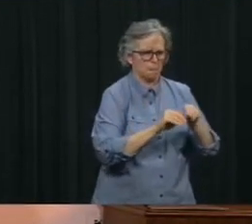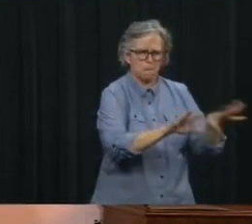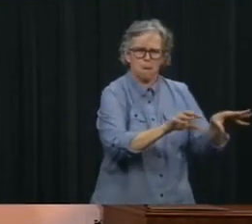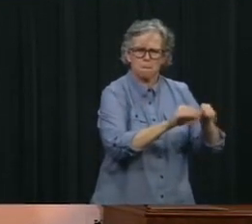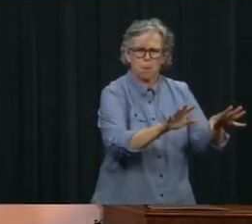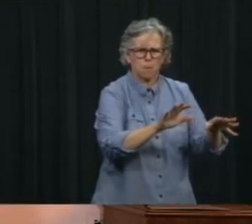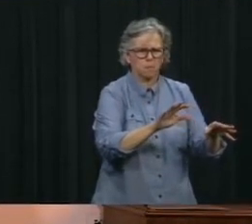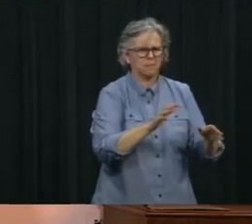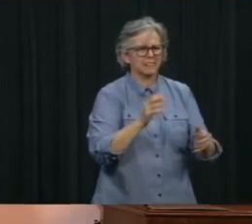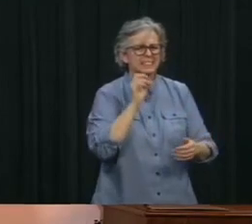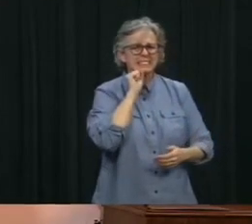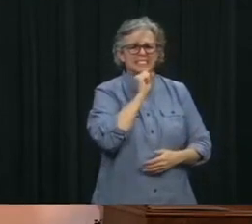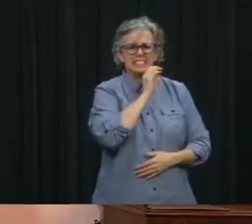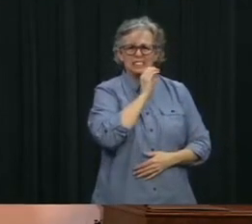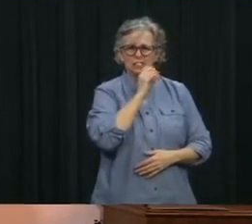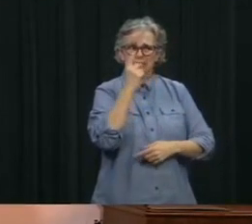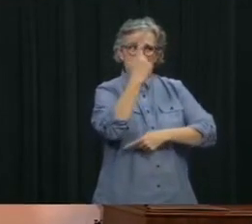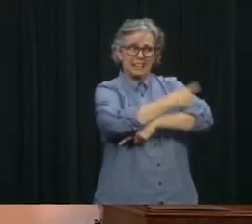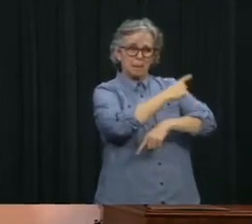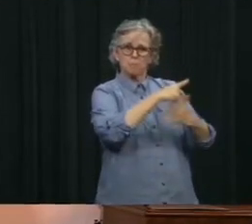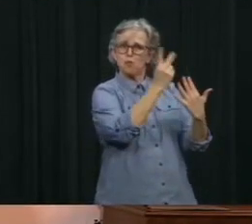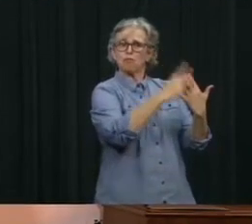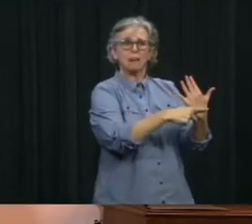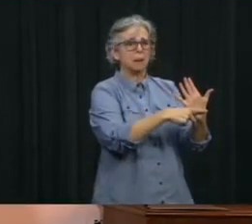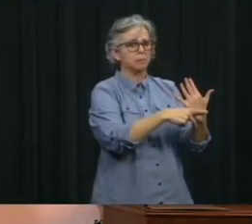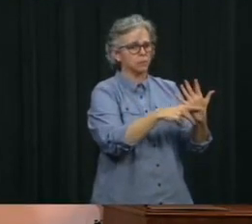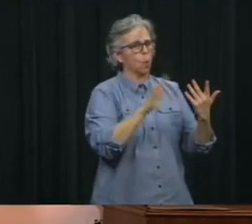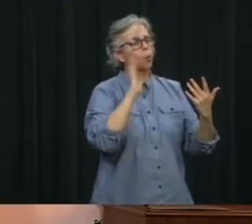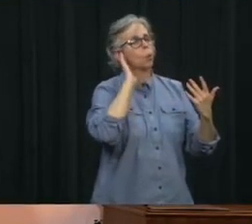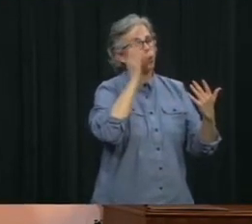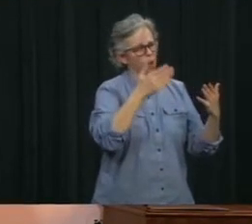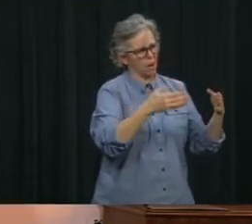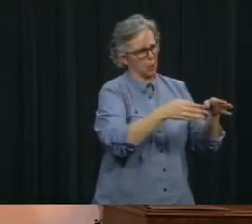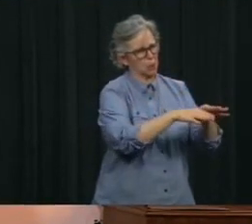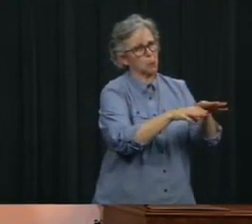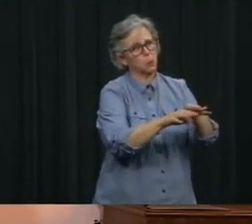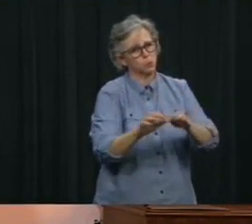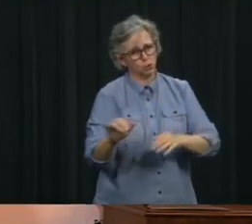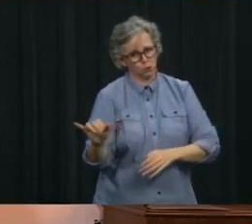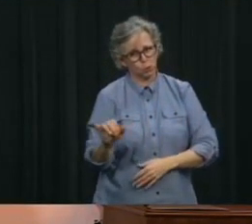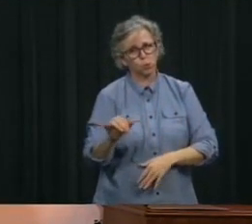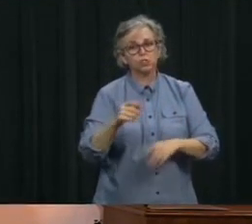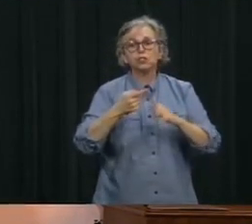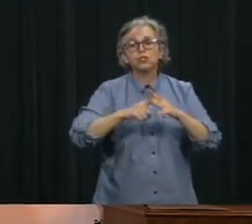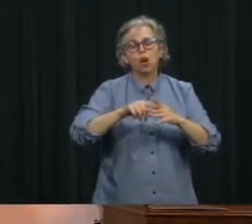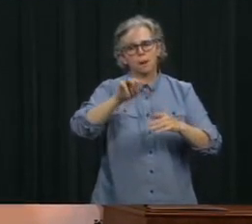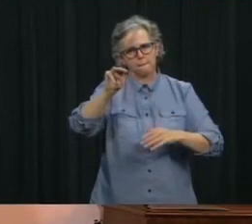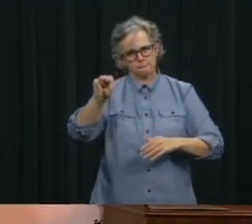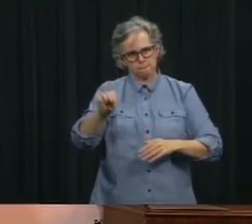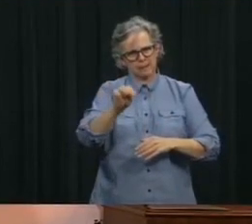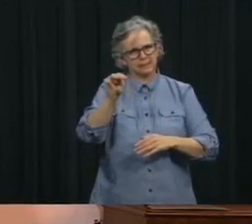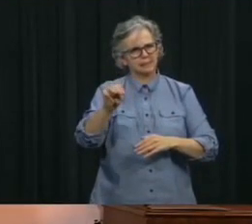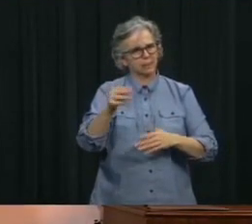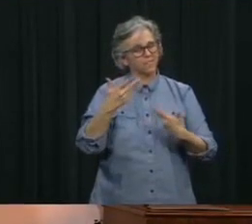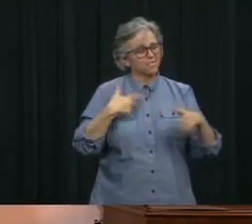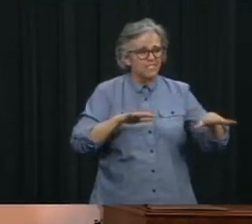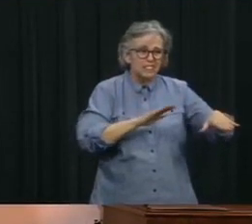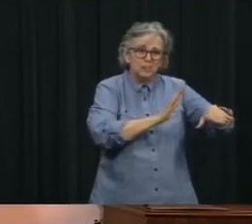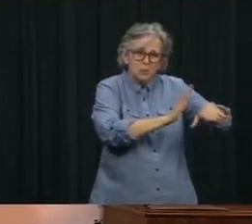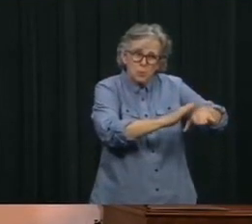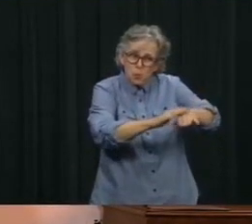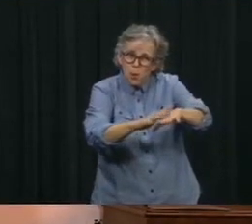on Monday. We have been telling these providers that this day is